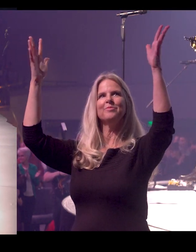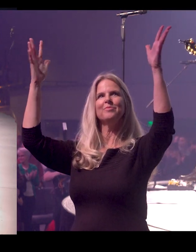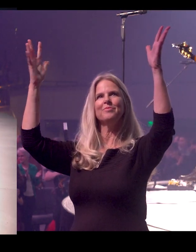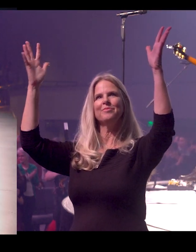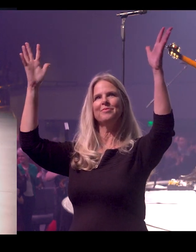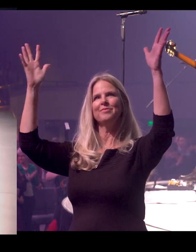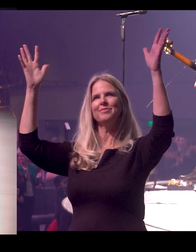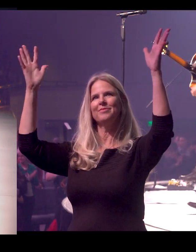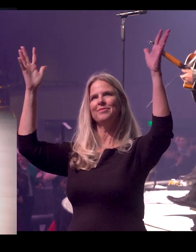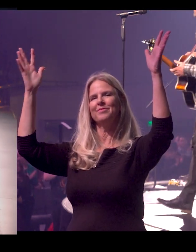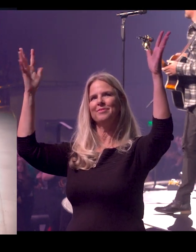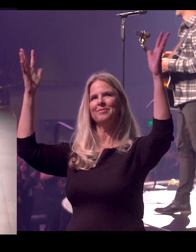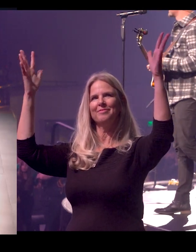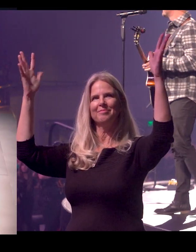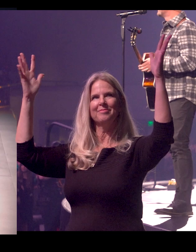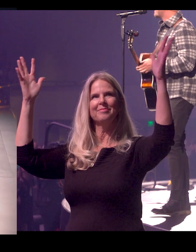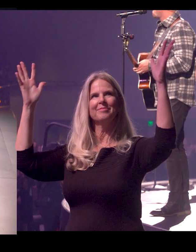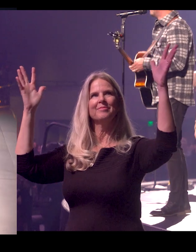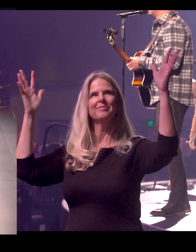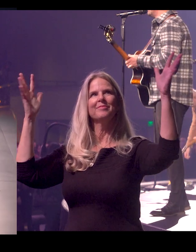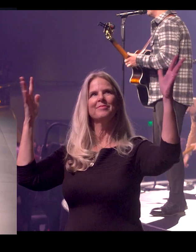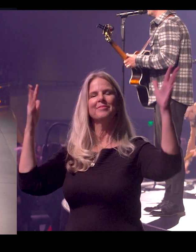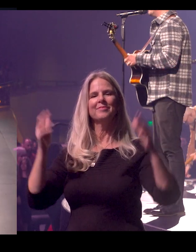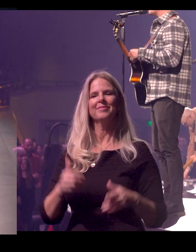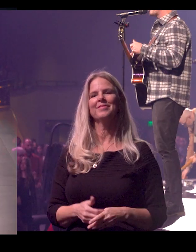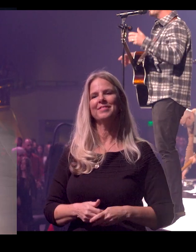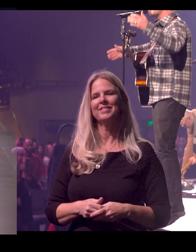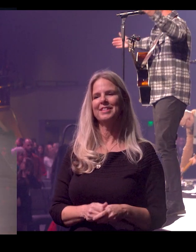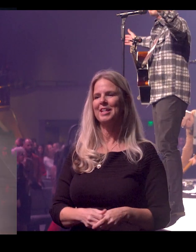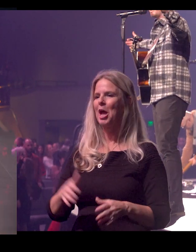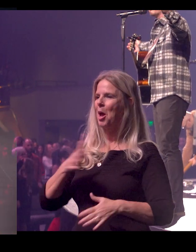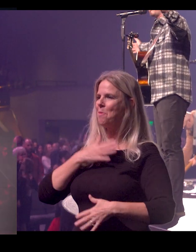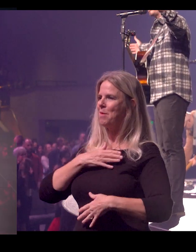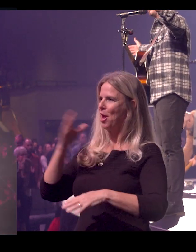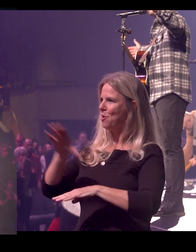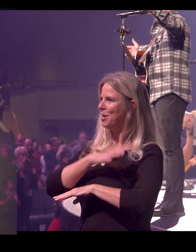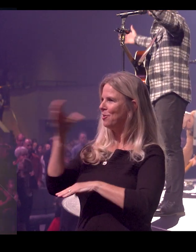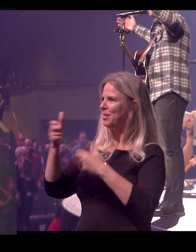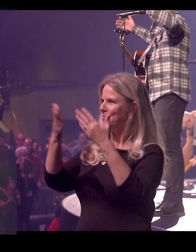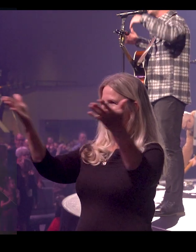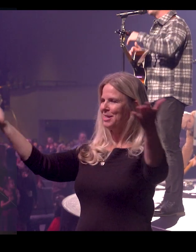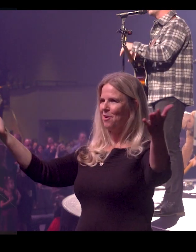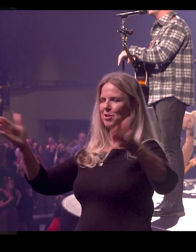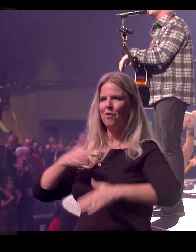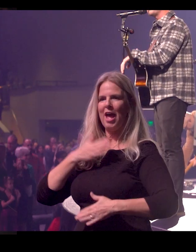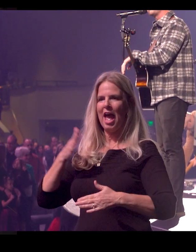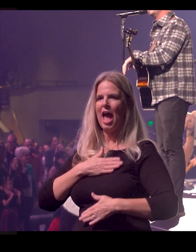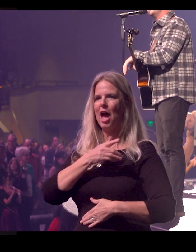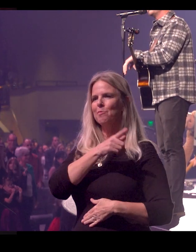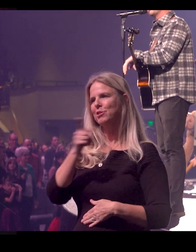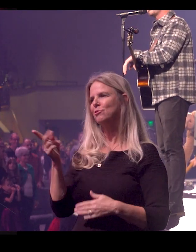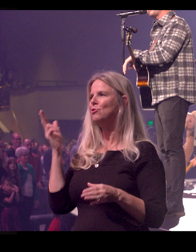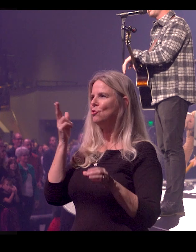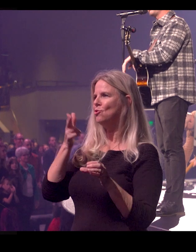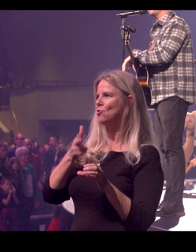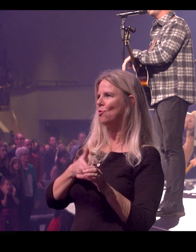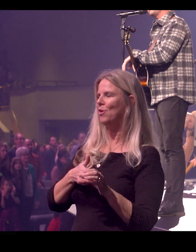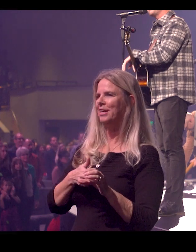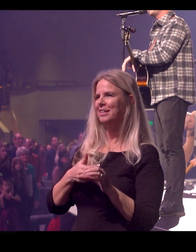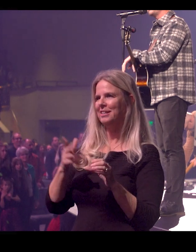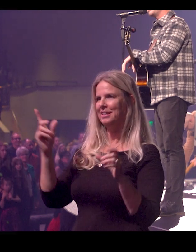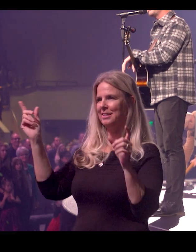Merry Christmas, everybody. We're so glad that you've joined us to be able to celebrate Jesus coming to this earth